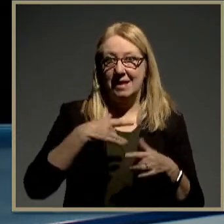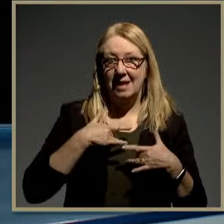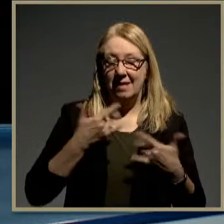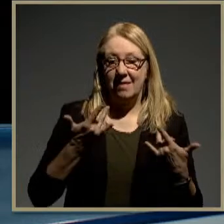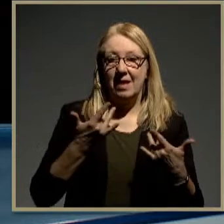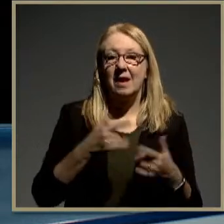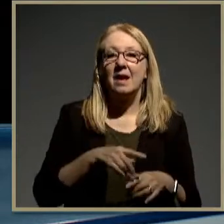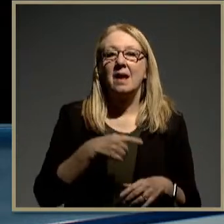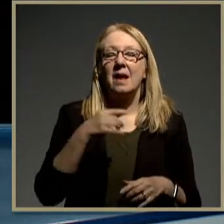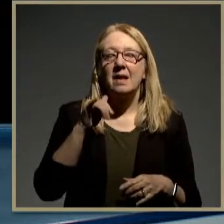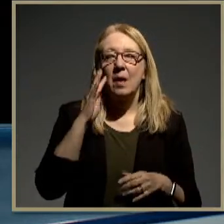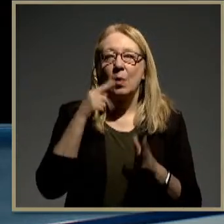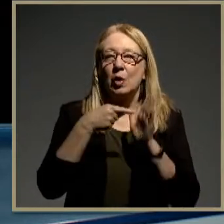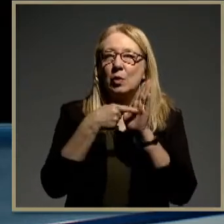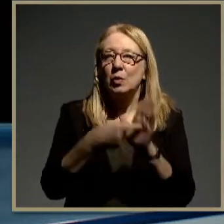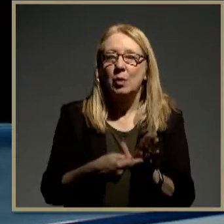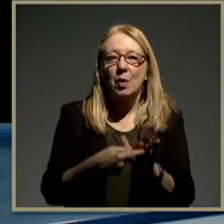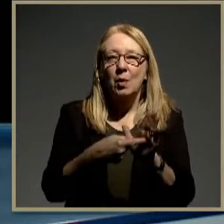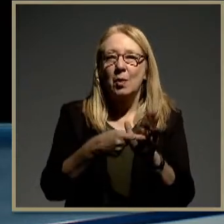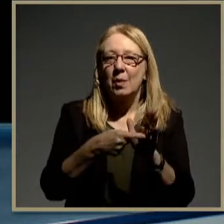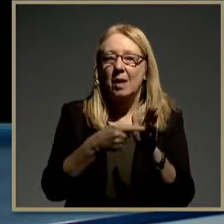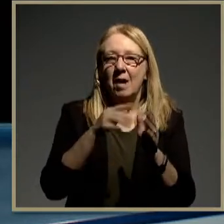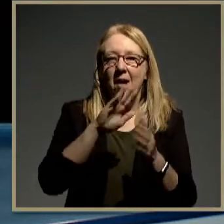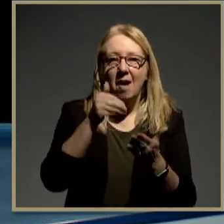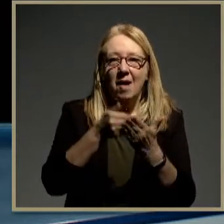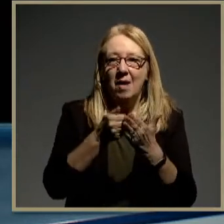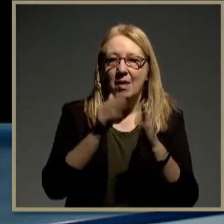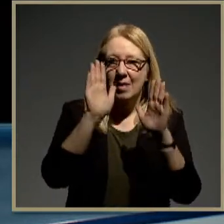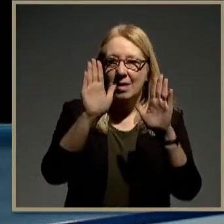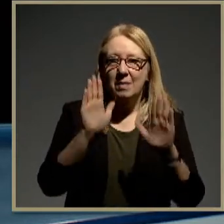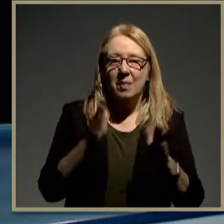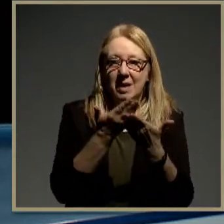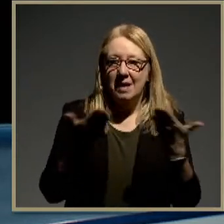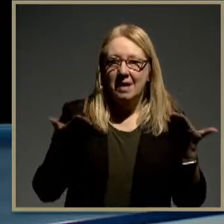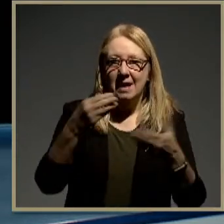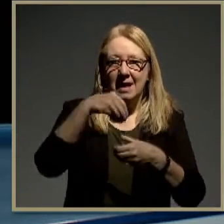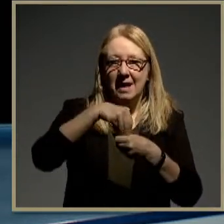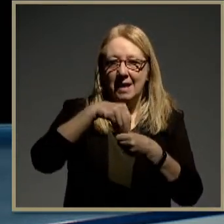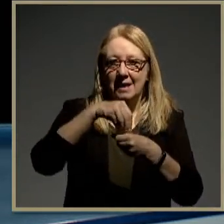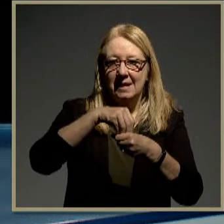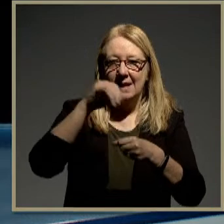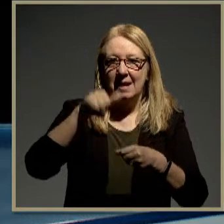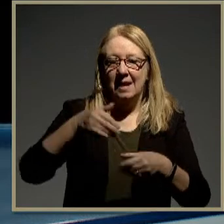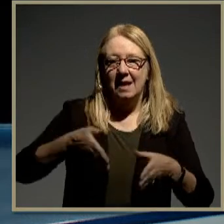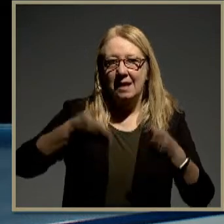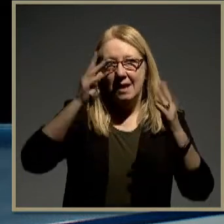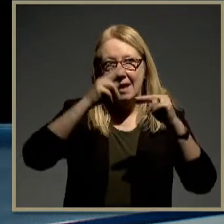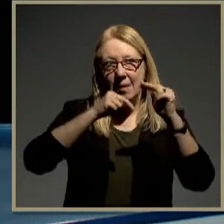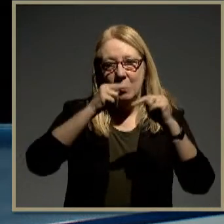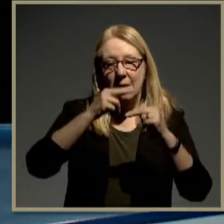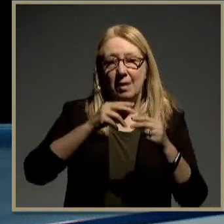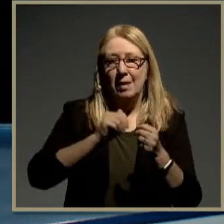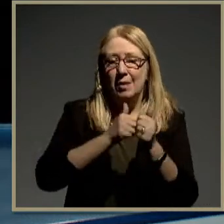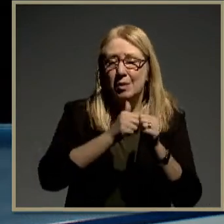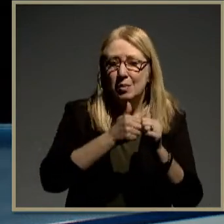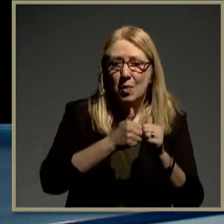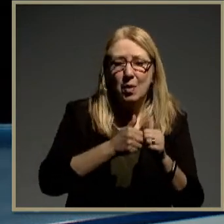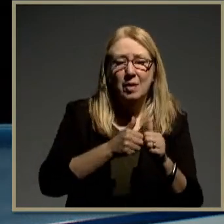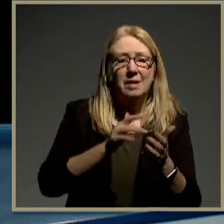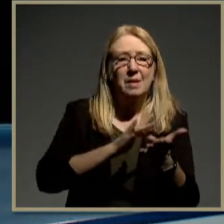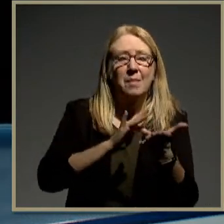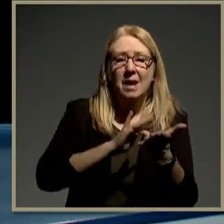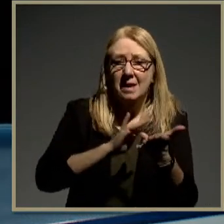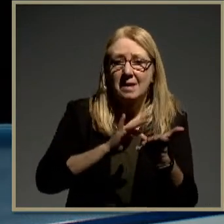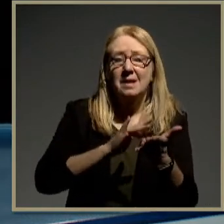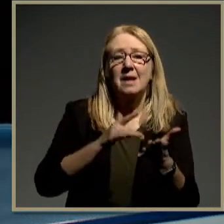video will give you a front row seat to all of the amazing things that are happening in the building, from sports performance and sports